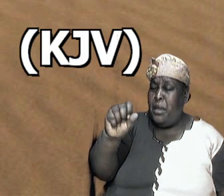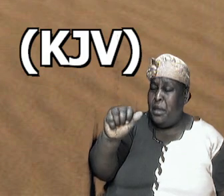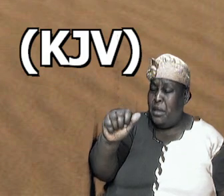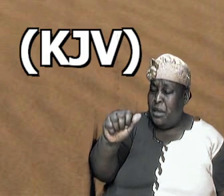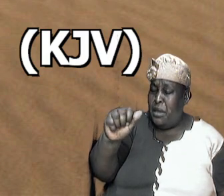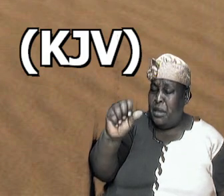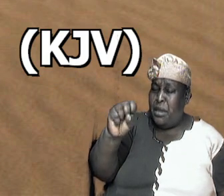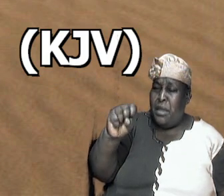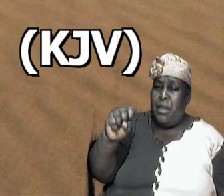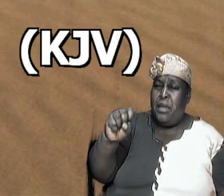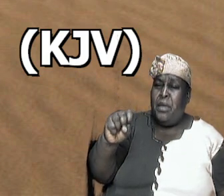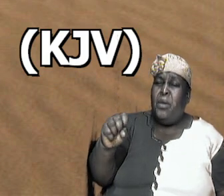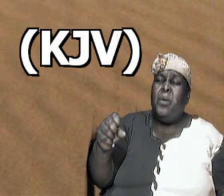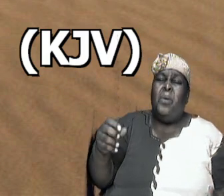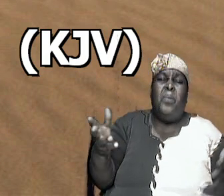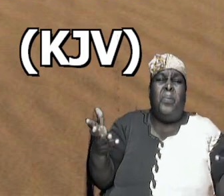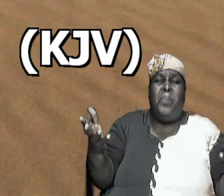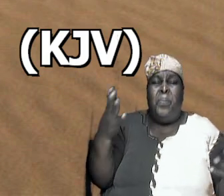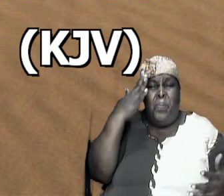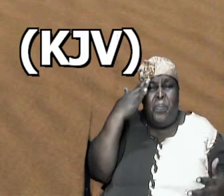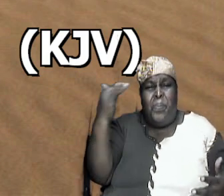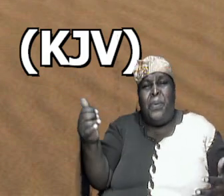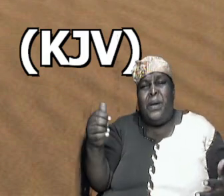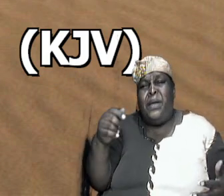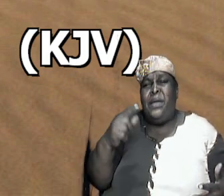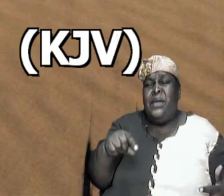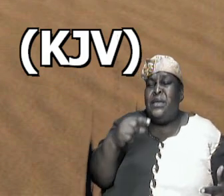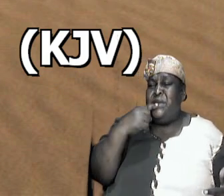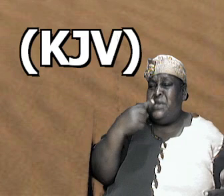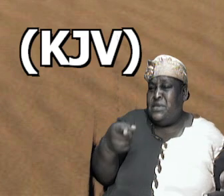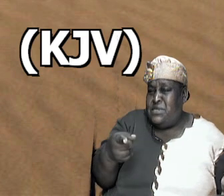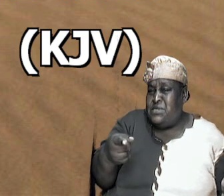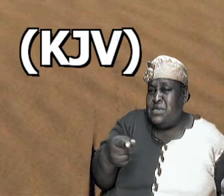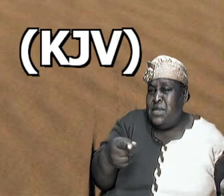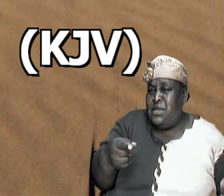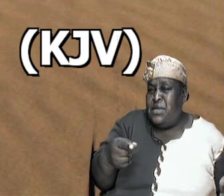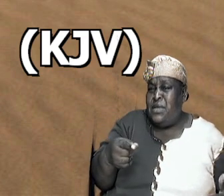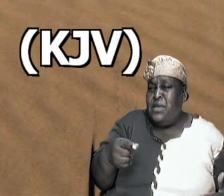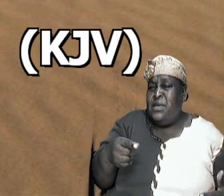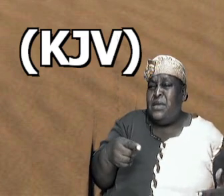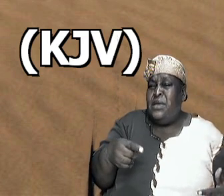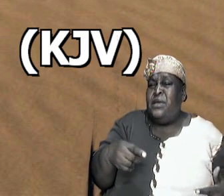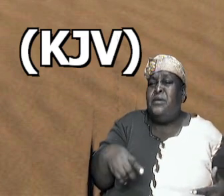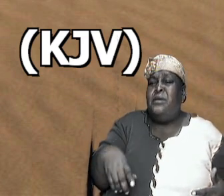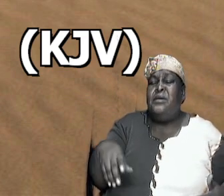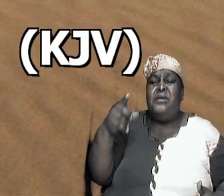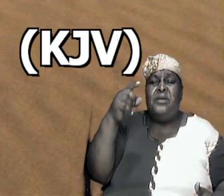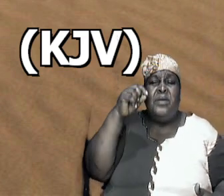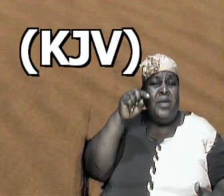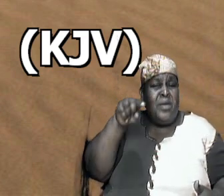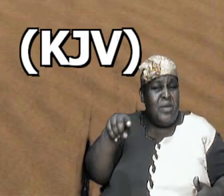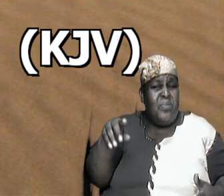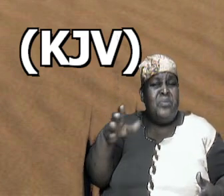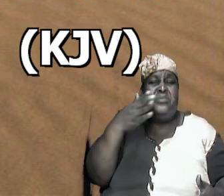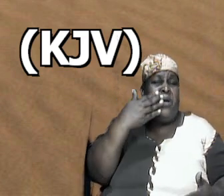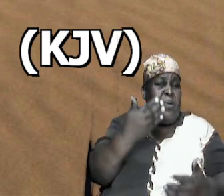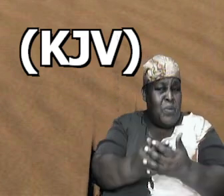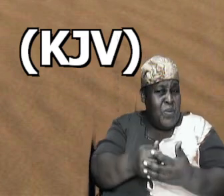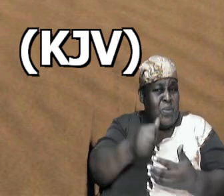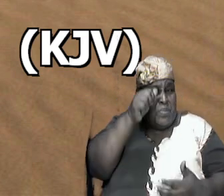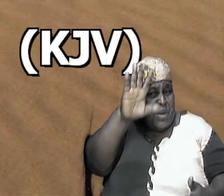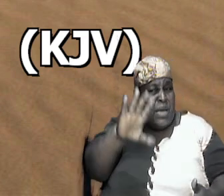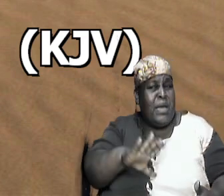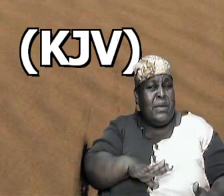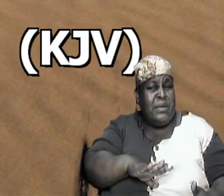this statement was made. So this is the writer now that is giving his opinion. He said, for he was a good man. This